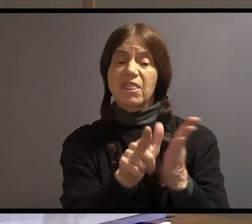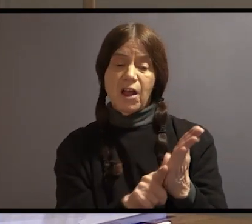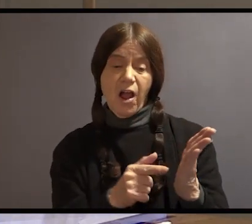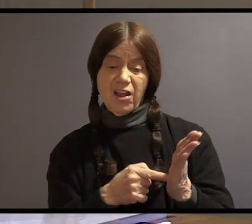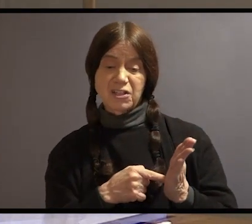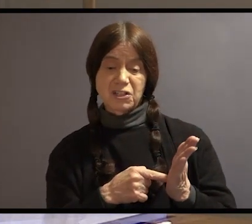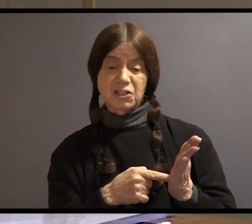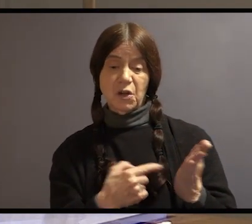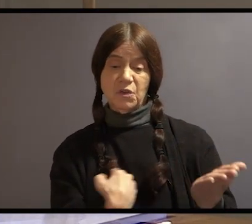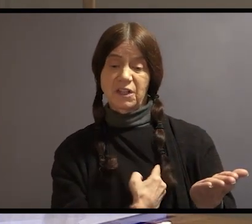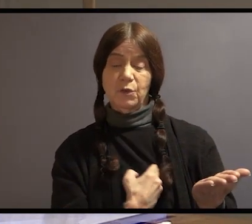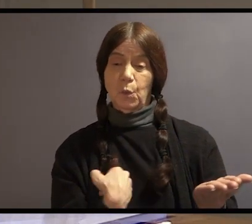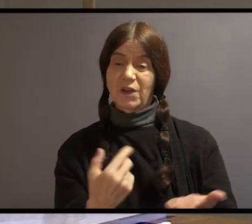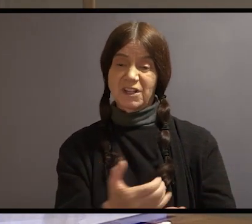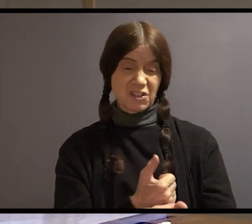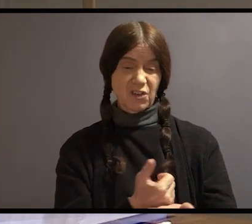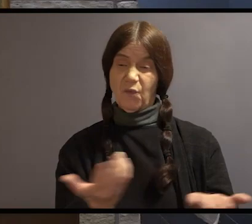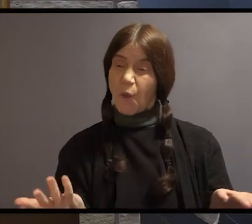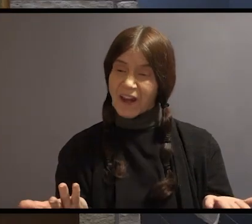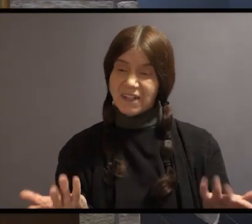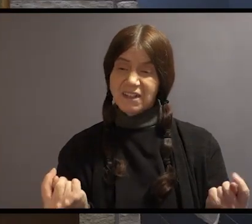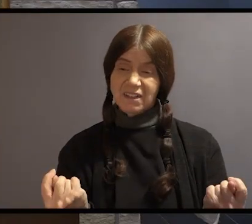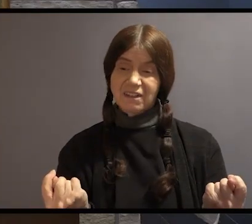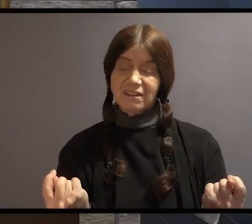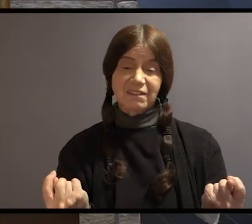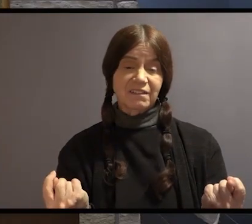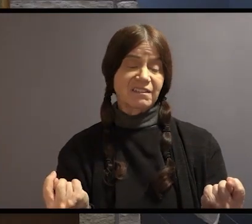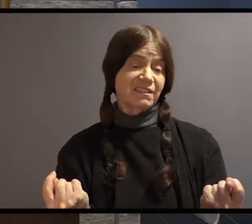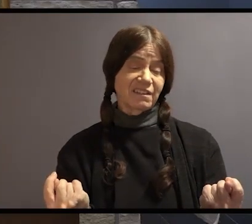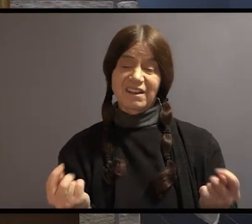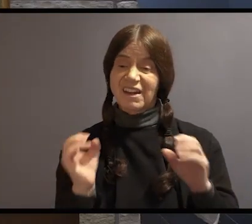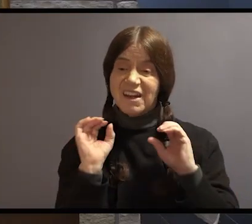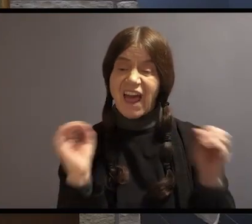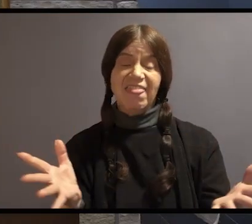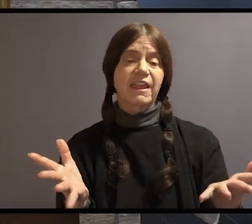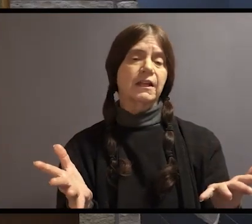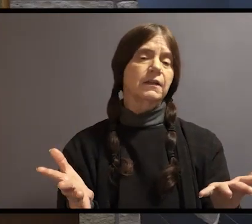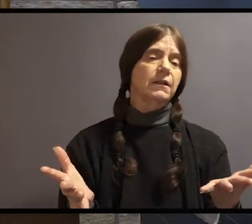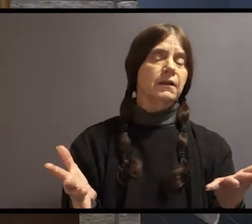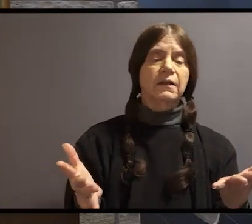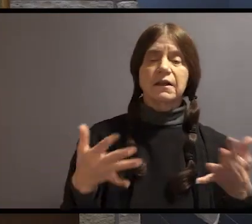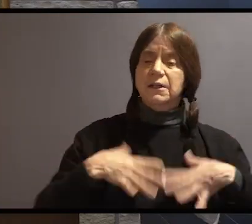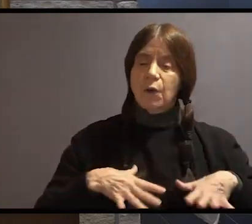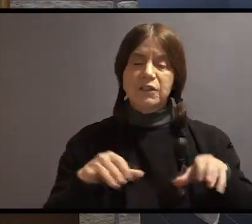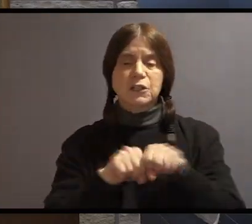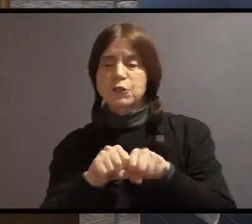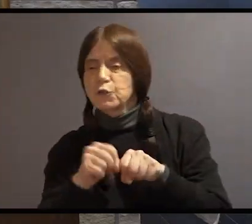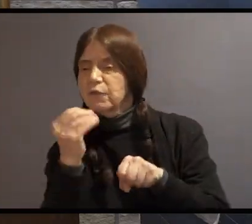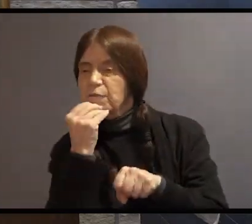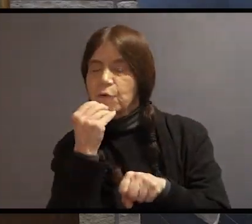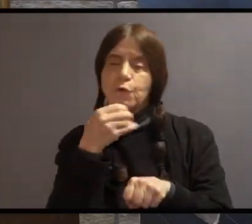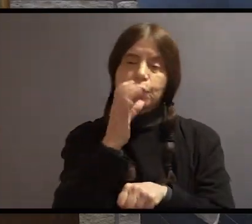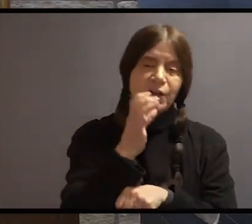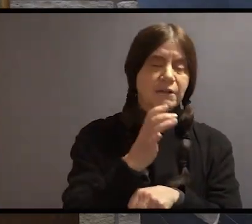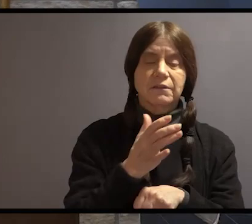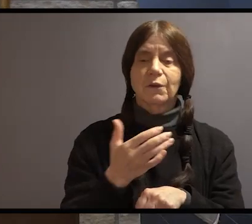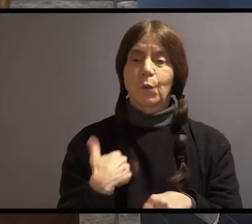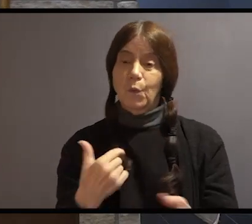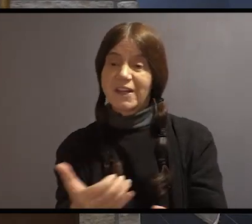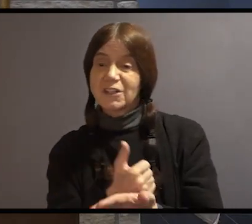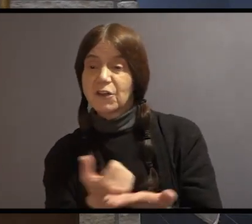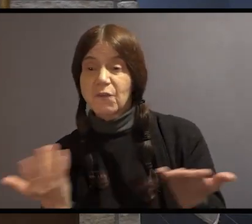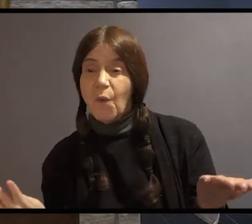well, what we deserve. Nothing that we have. We don't deserve clothing, shoes, food, drink. We don't deserve any things. What we